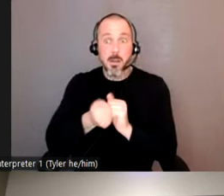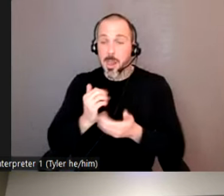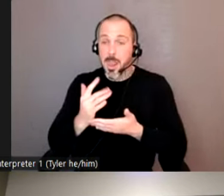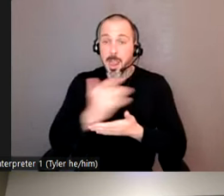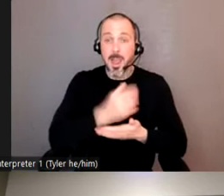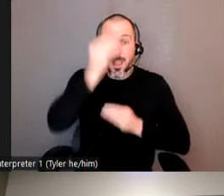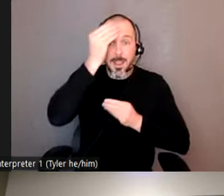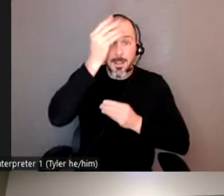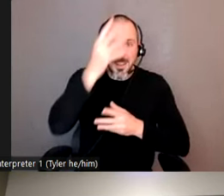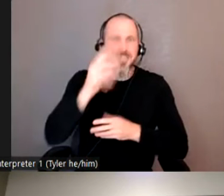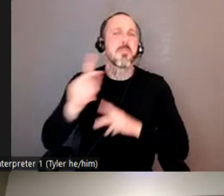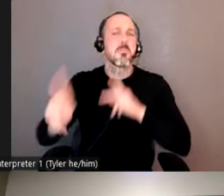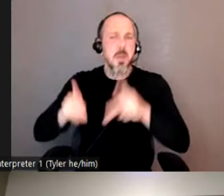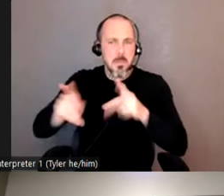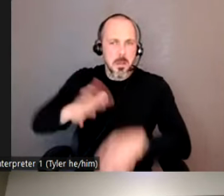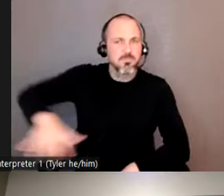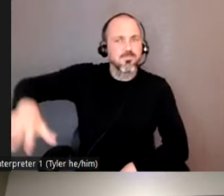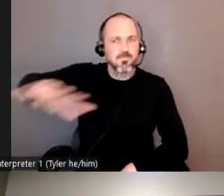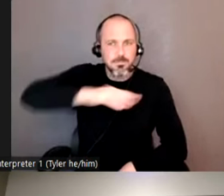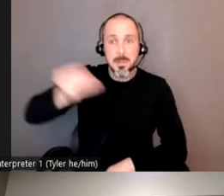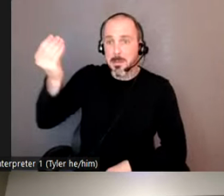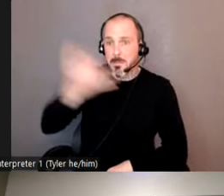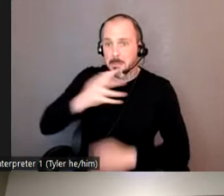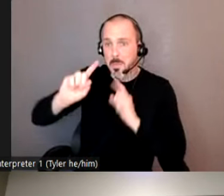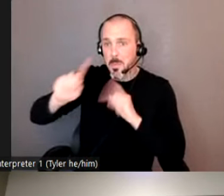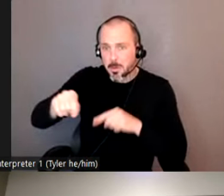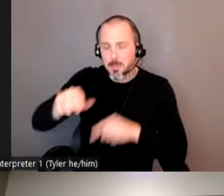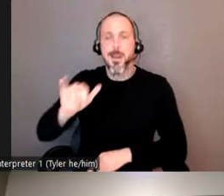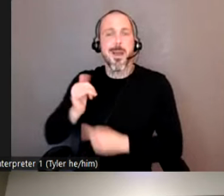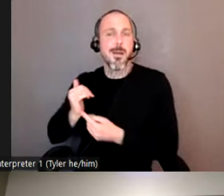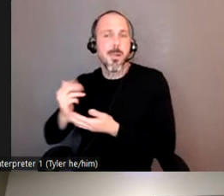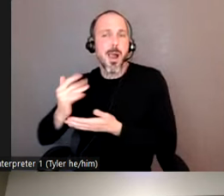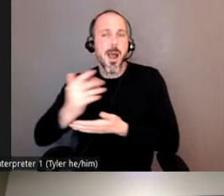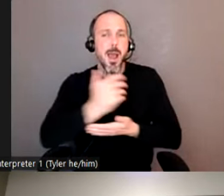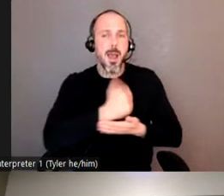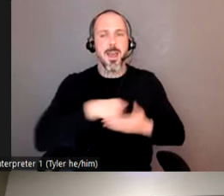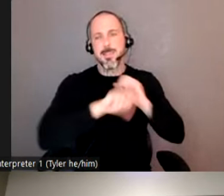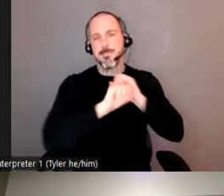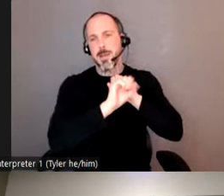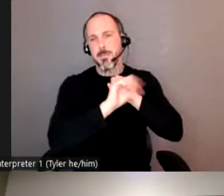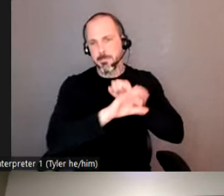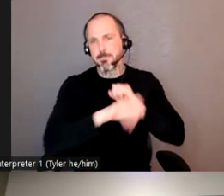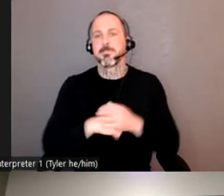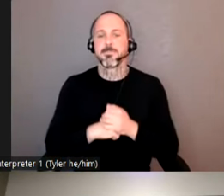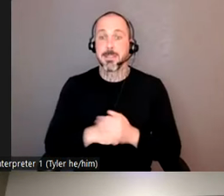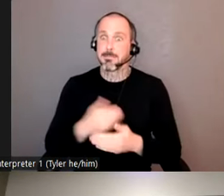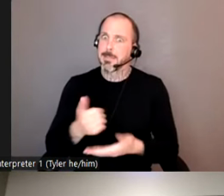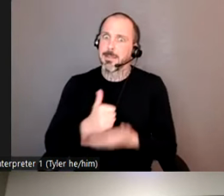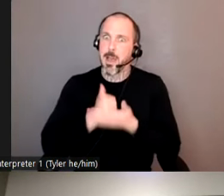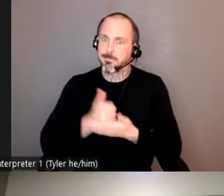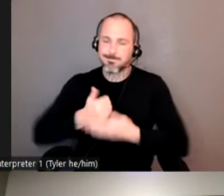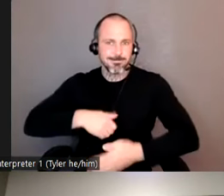enough that we need the public to share their reports with us, which helps us combat cyber fraud. Next slide.